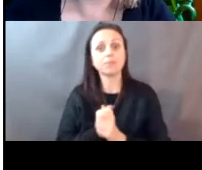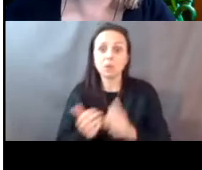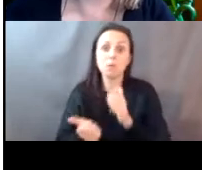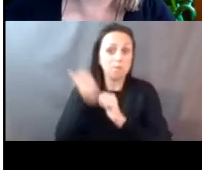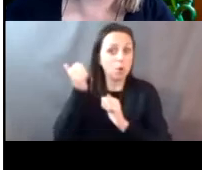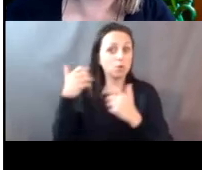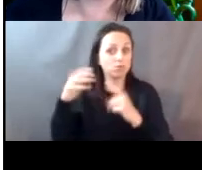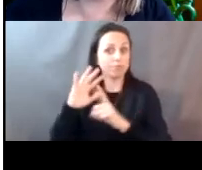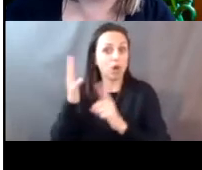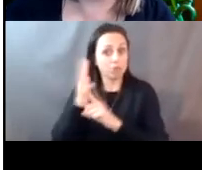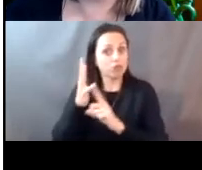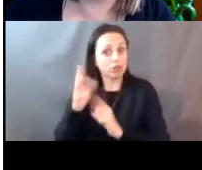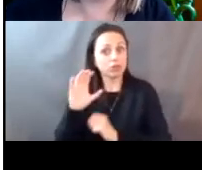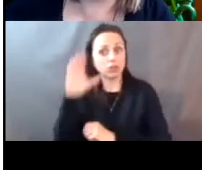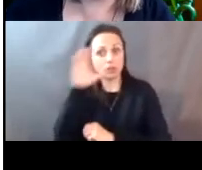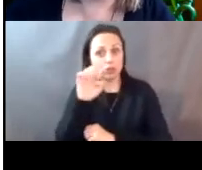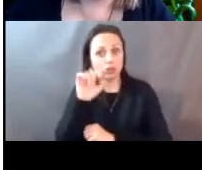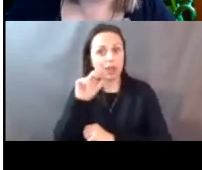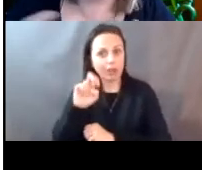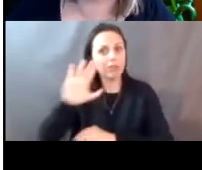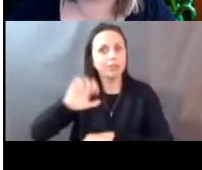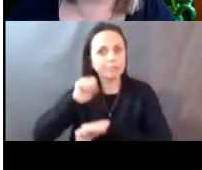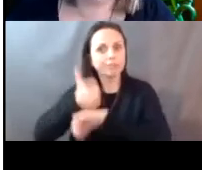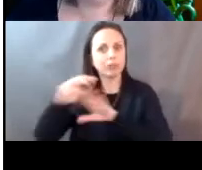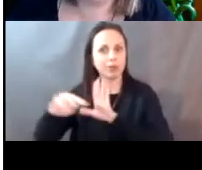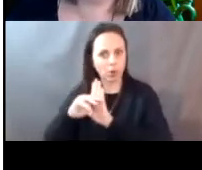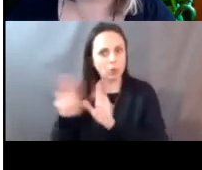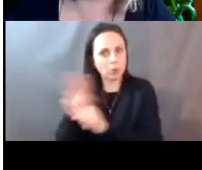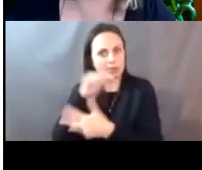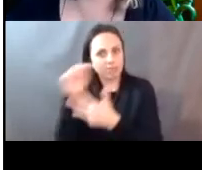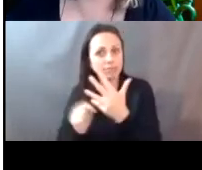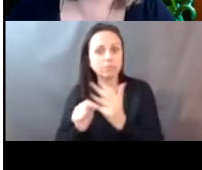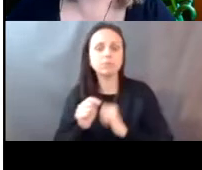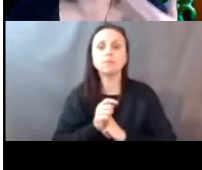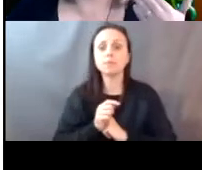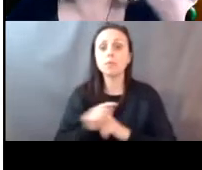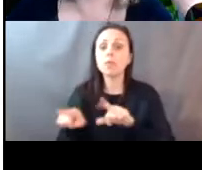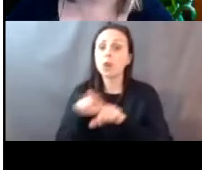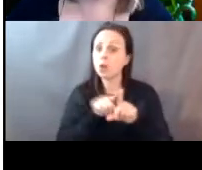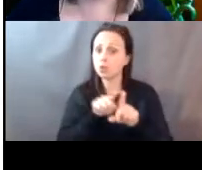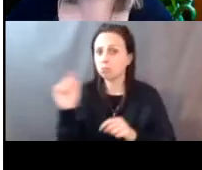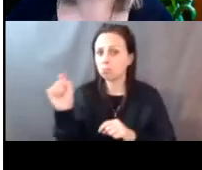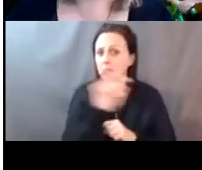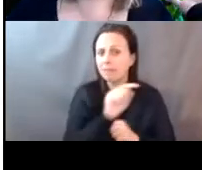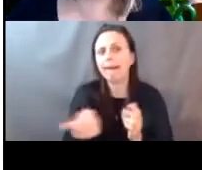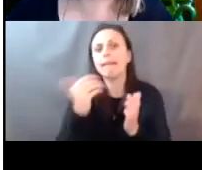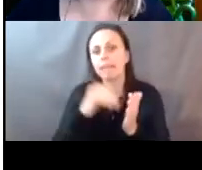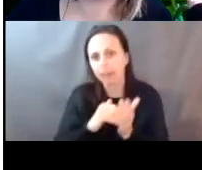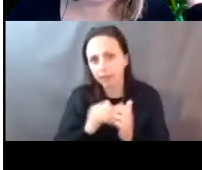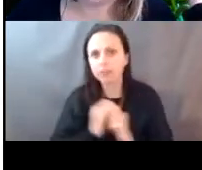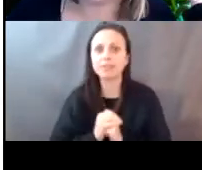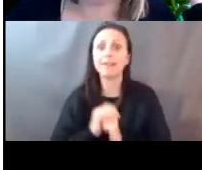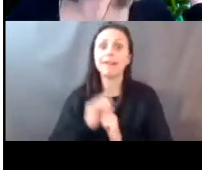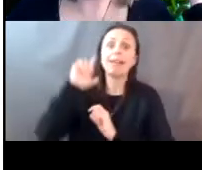built their successful business models on. Also, for a lot of you, you may, and again, when we are all allowed to